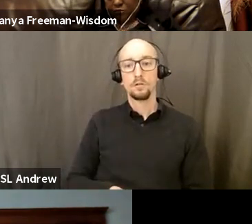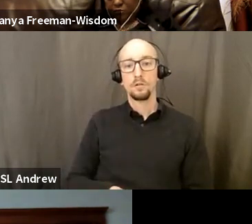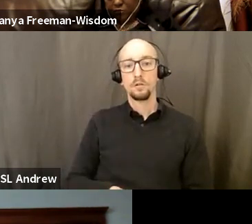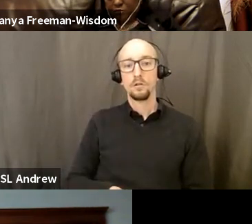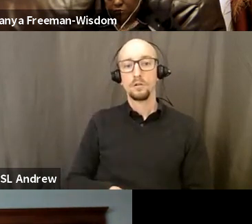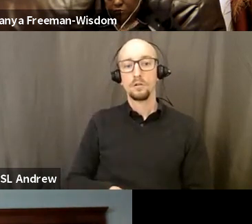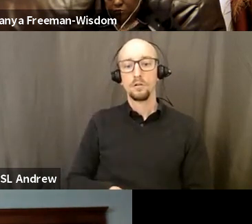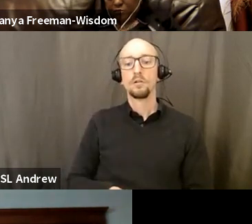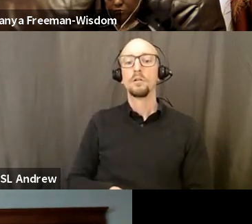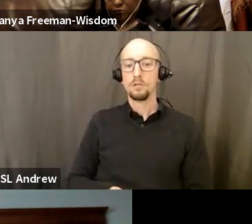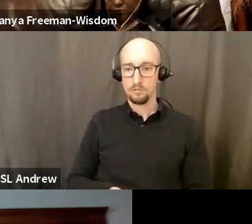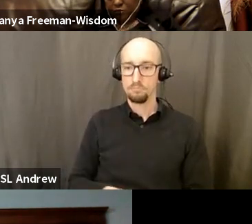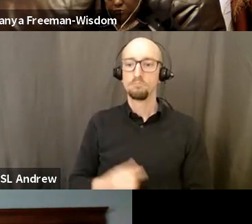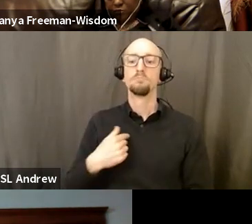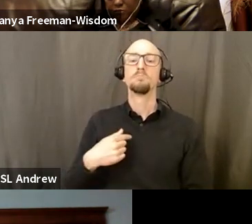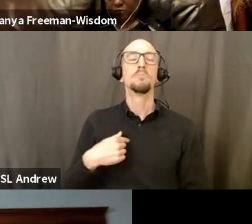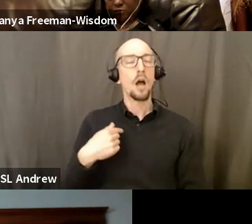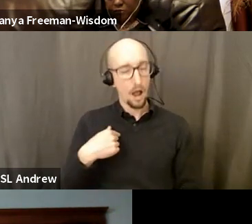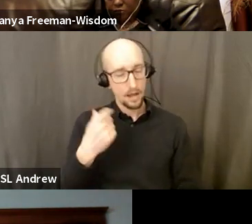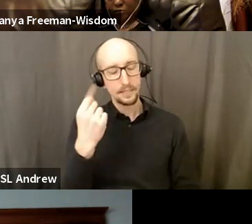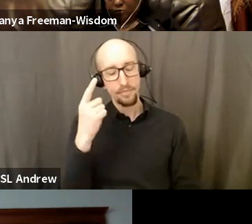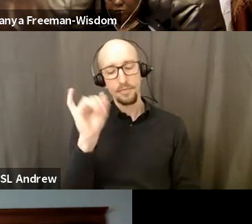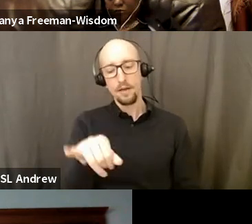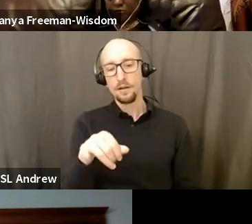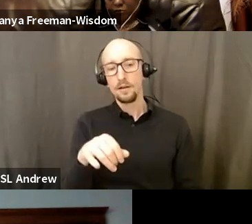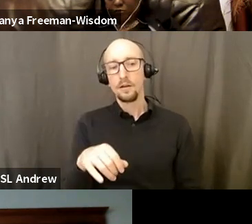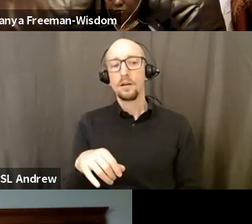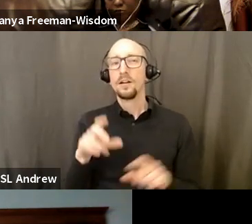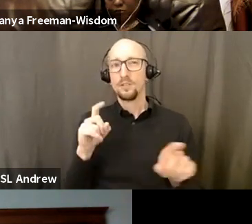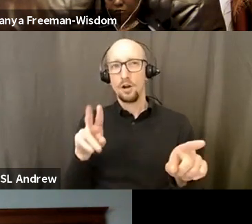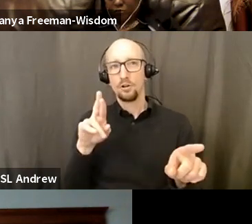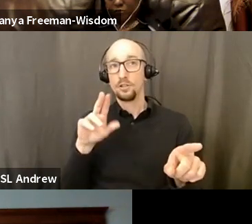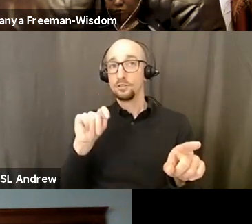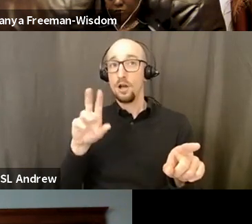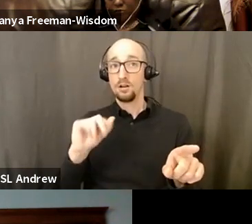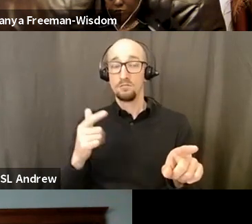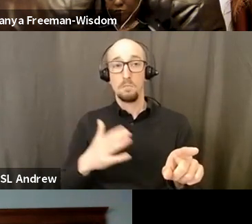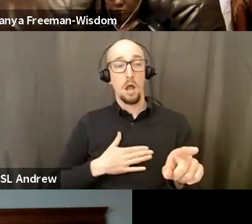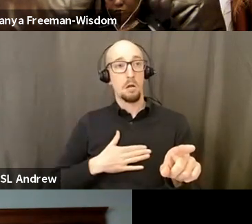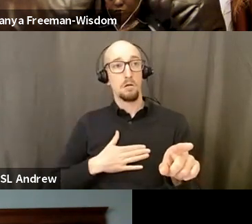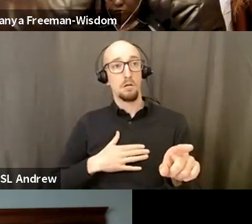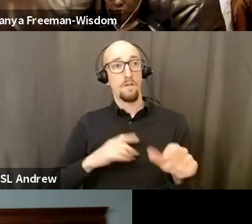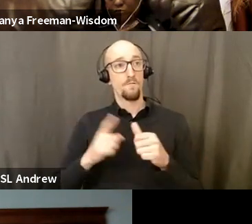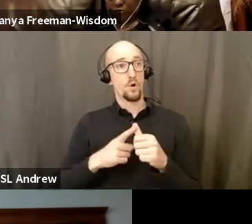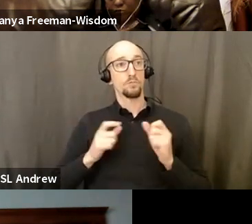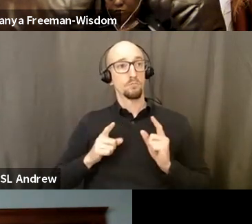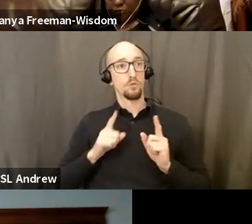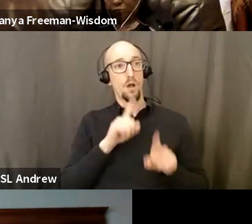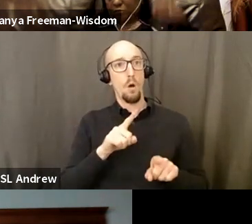I get it, and my first reaction to Dr. Tung's proposal is that I like it. Right?